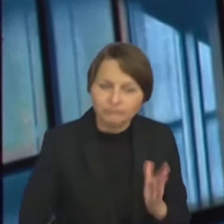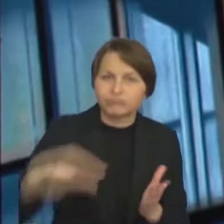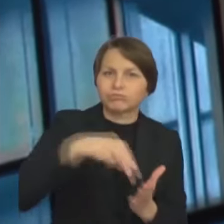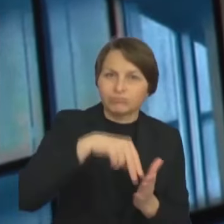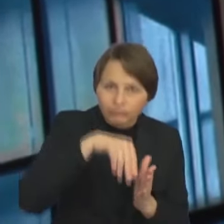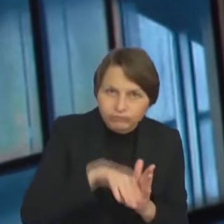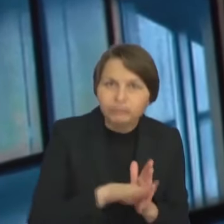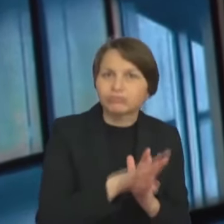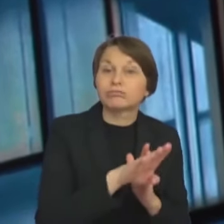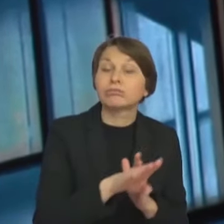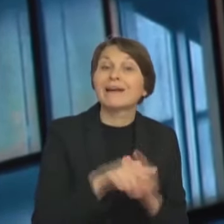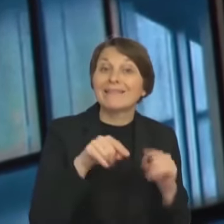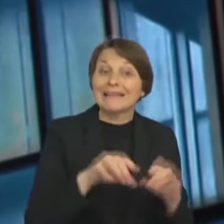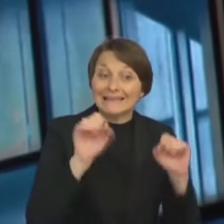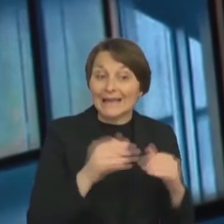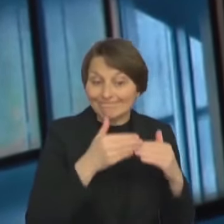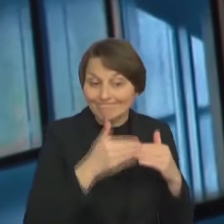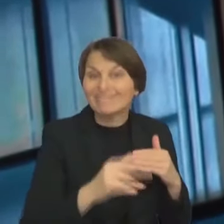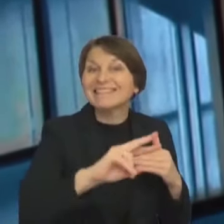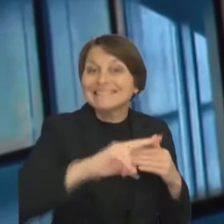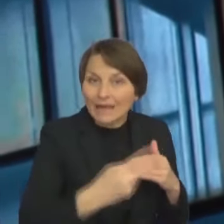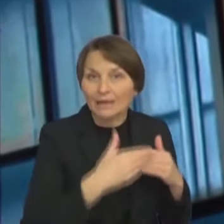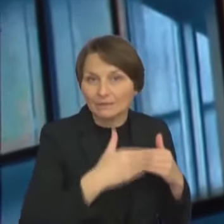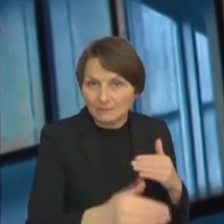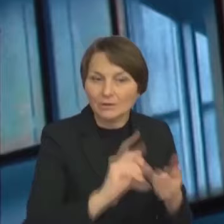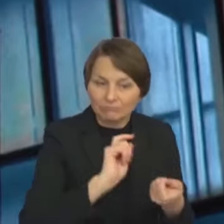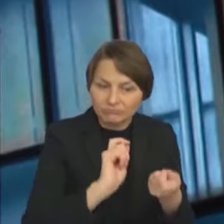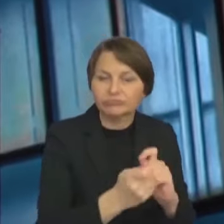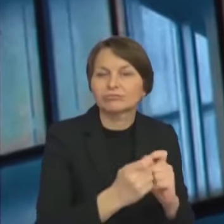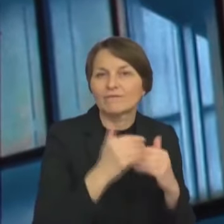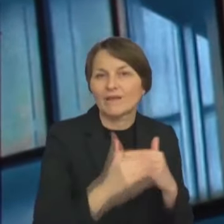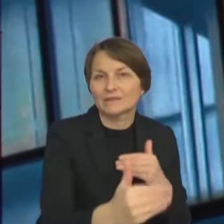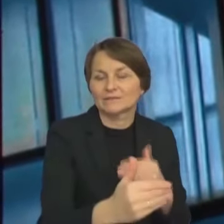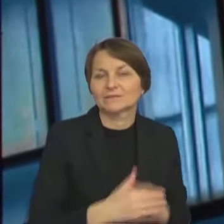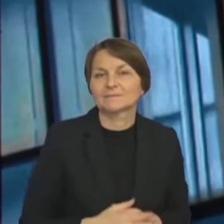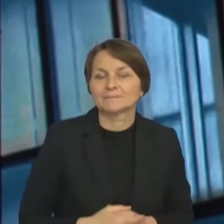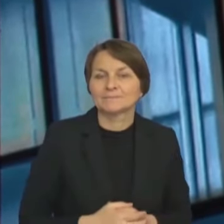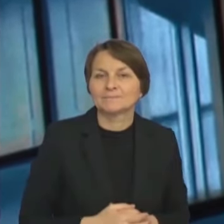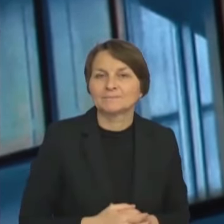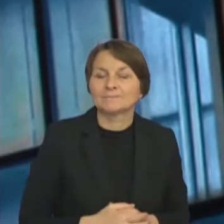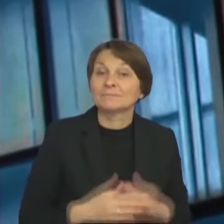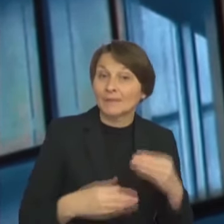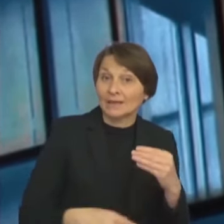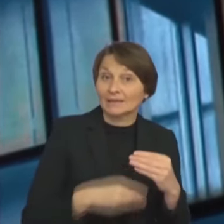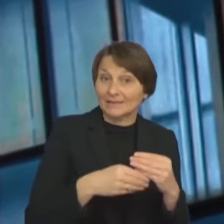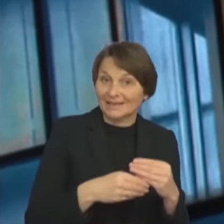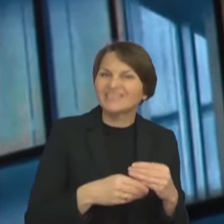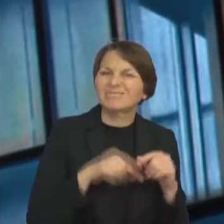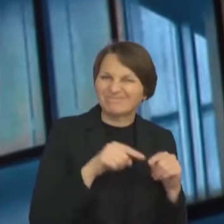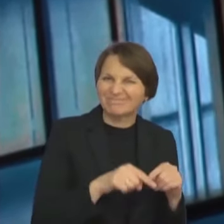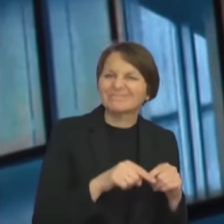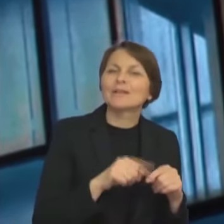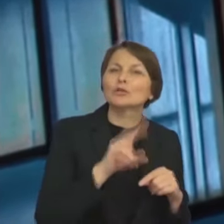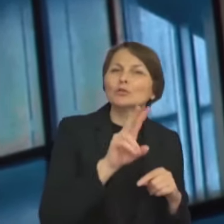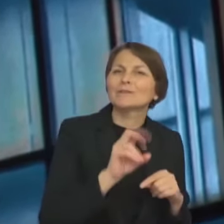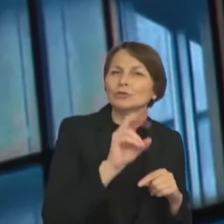the second renovation phase of the plan. In addition, the other criteria of the 2020 compensation policy are